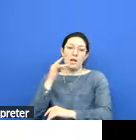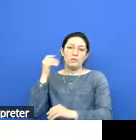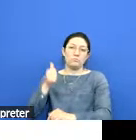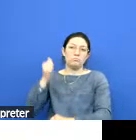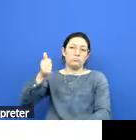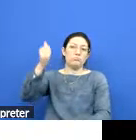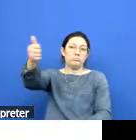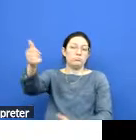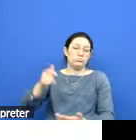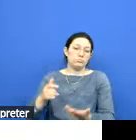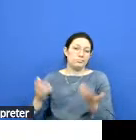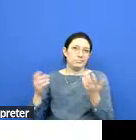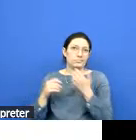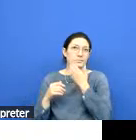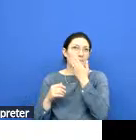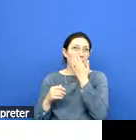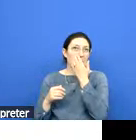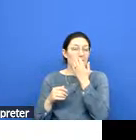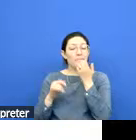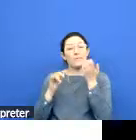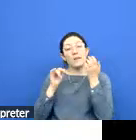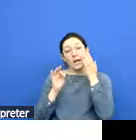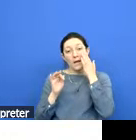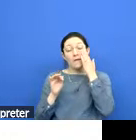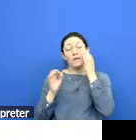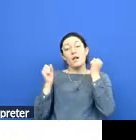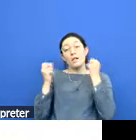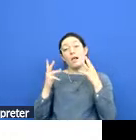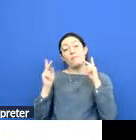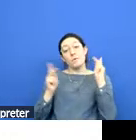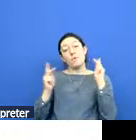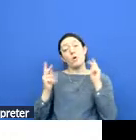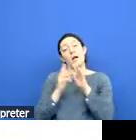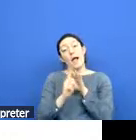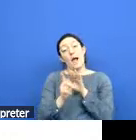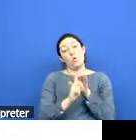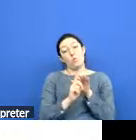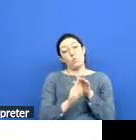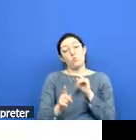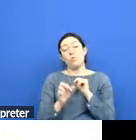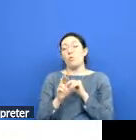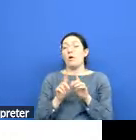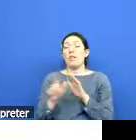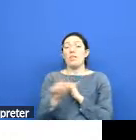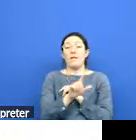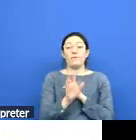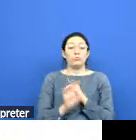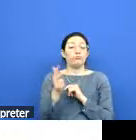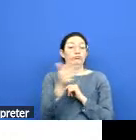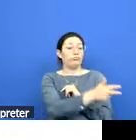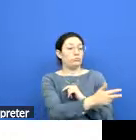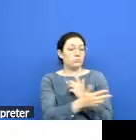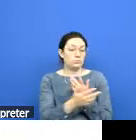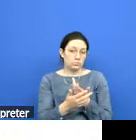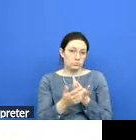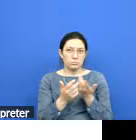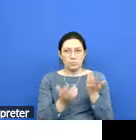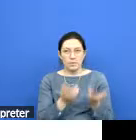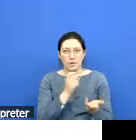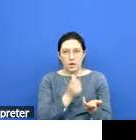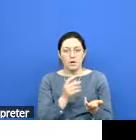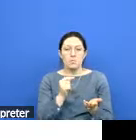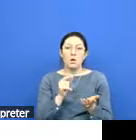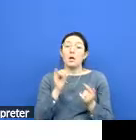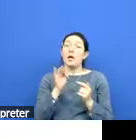warranted. If there are a lot of people coming out, and especially a lot of people making left turns, which isn't that likely, but if